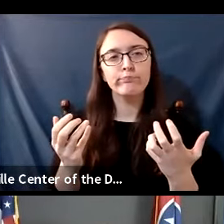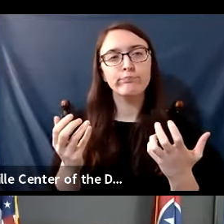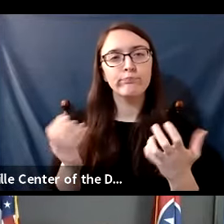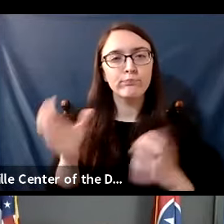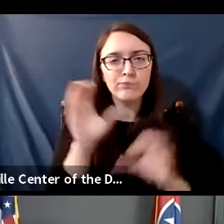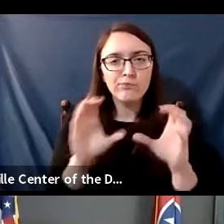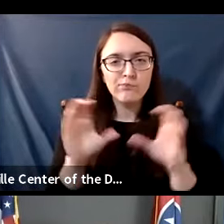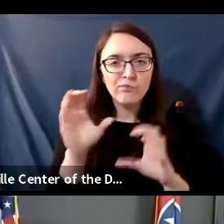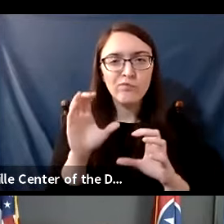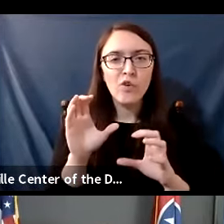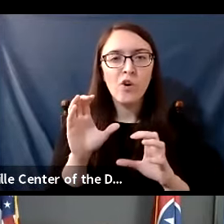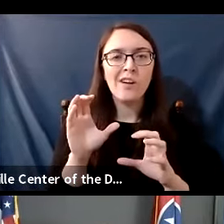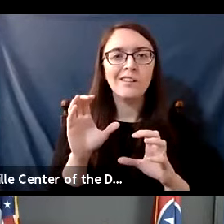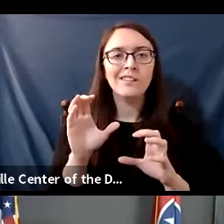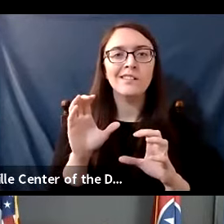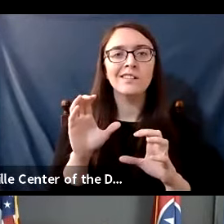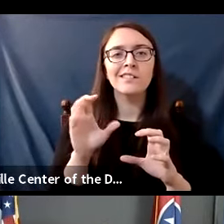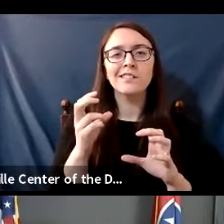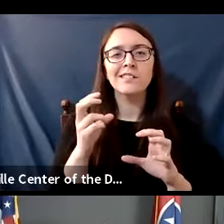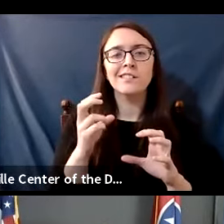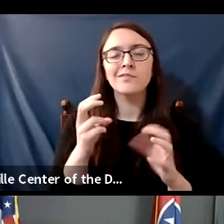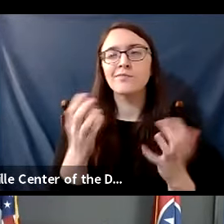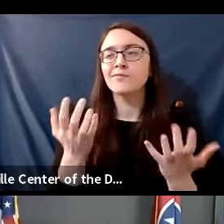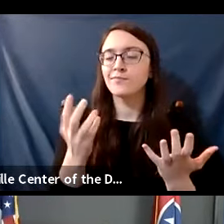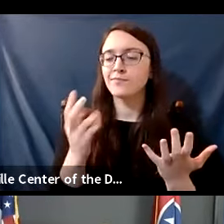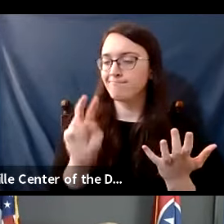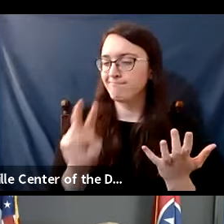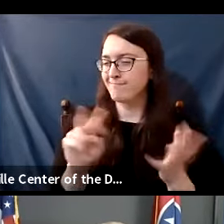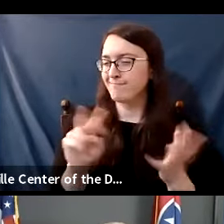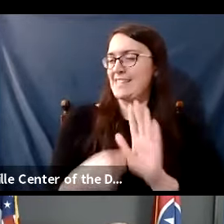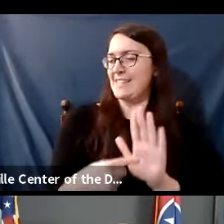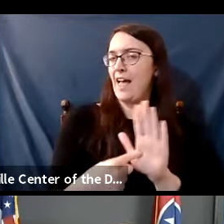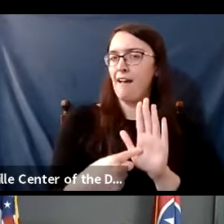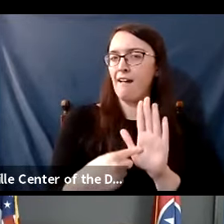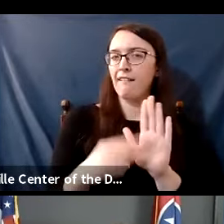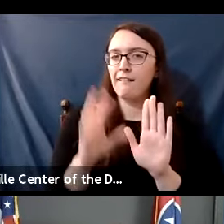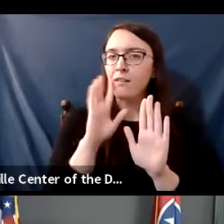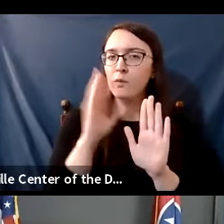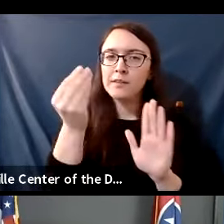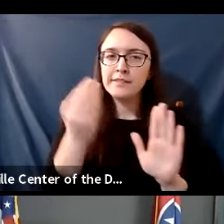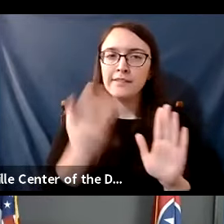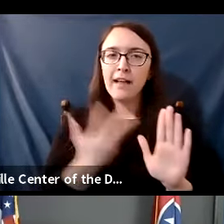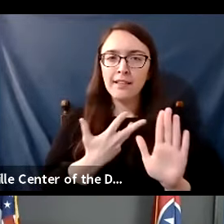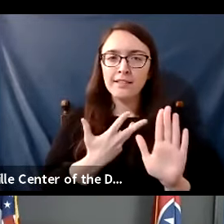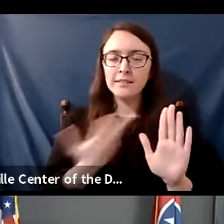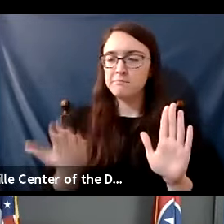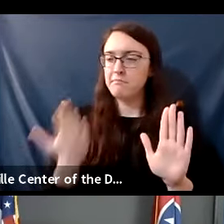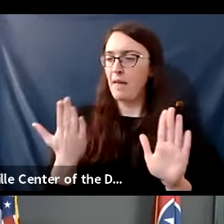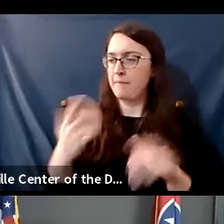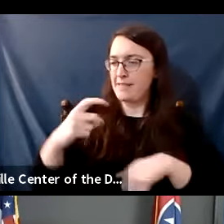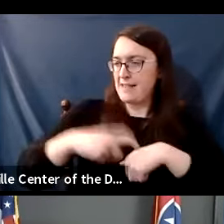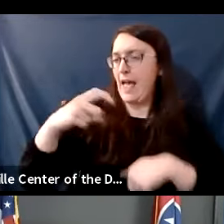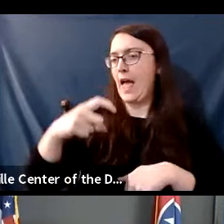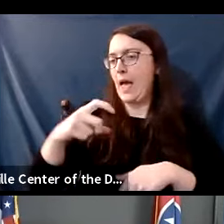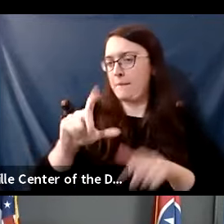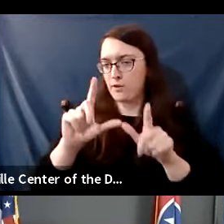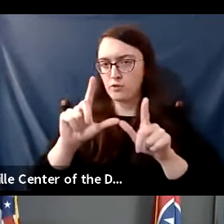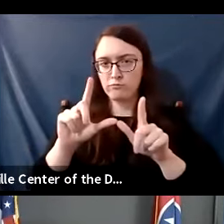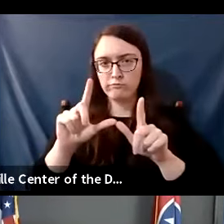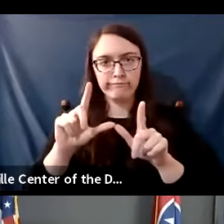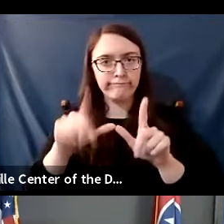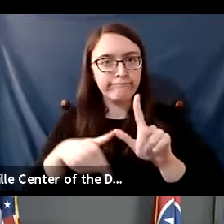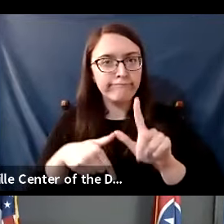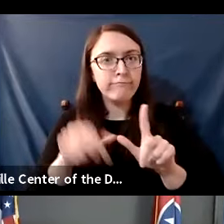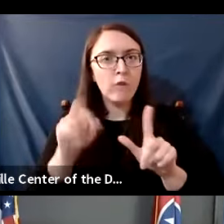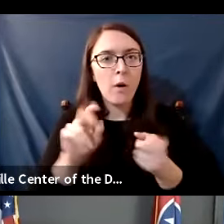switch, a trip that would tell us it's time to maybe discontinue or modify regulations.